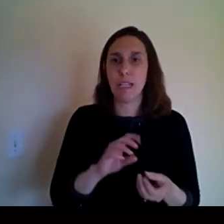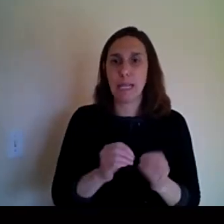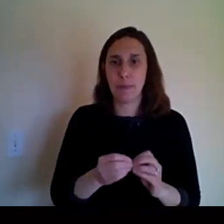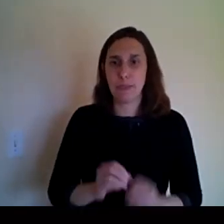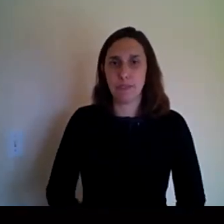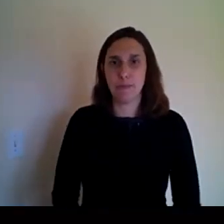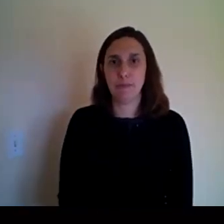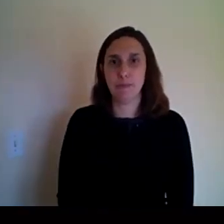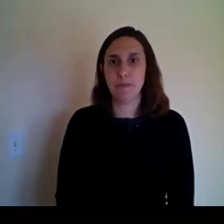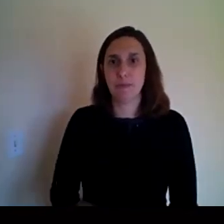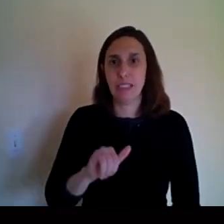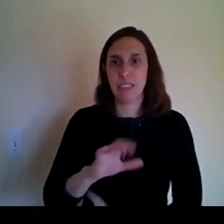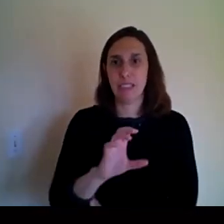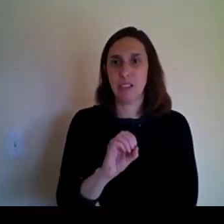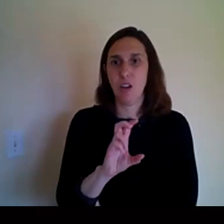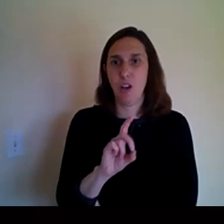is an odd function.